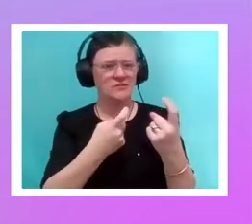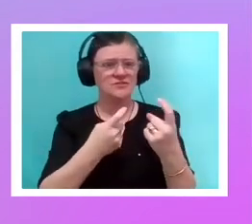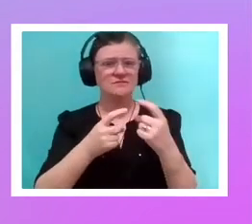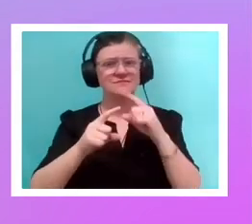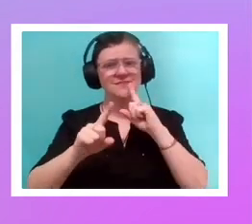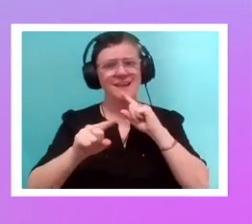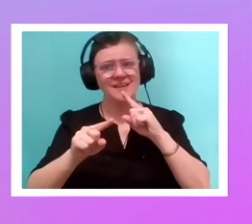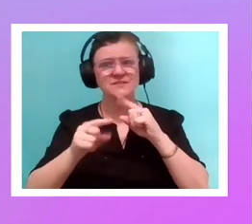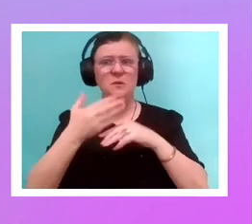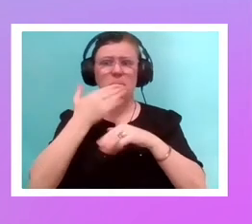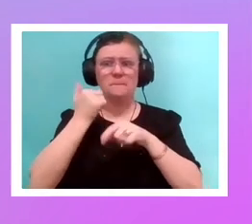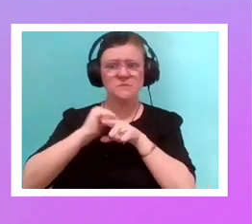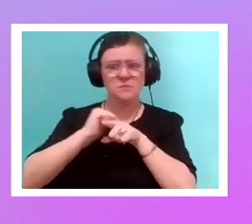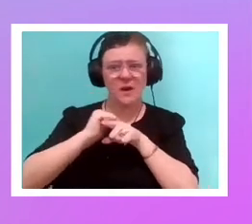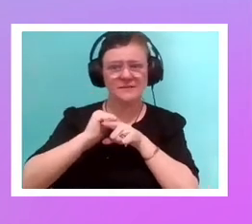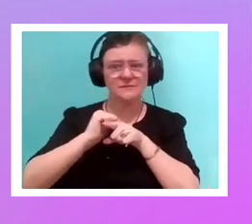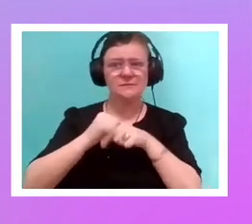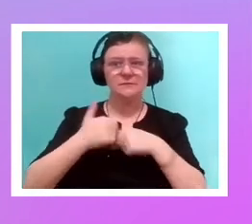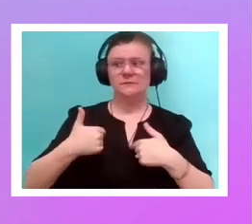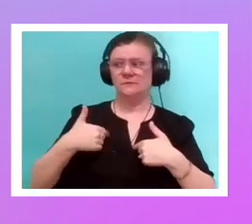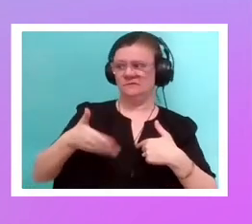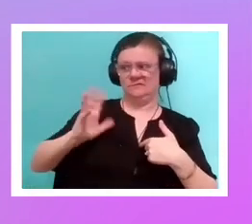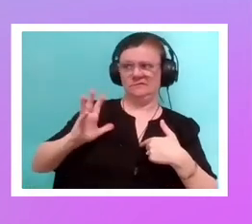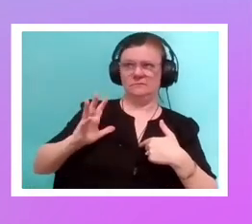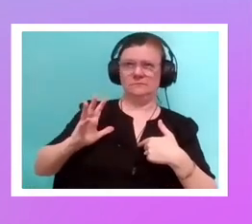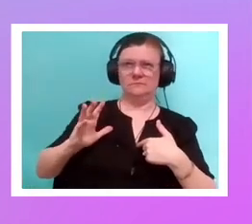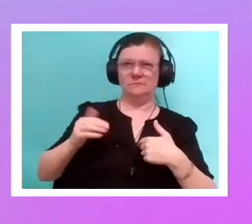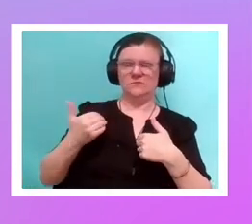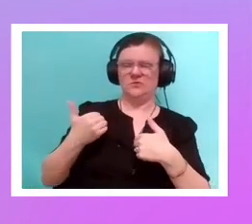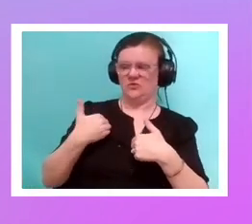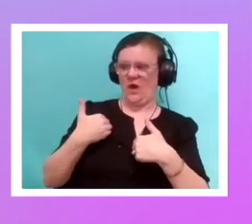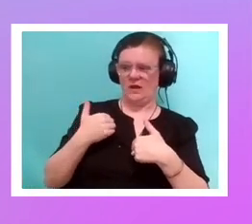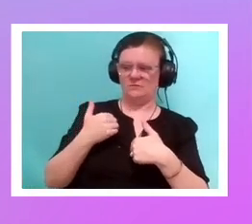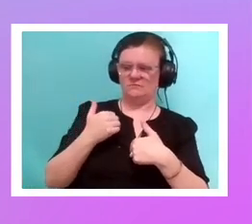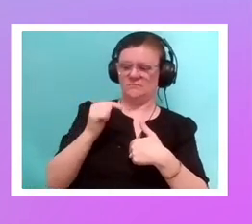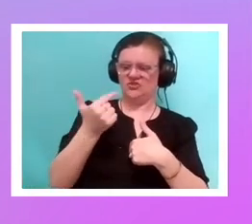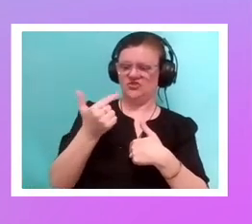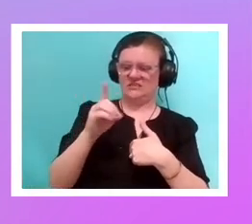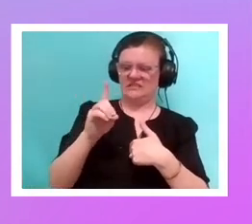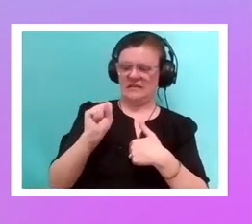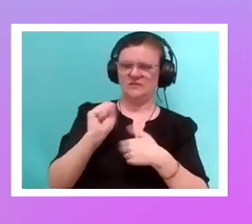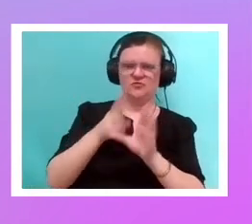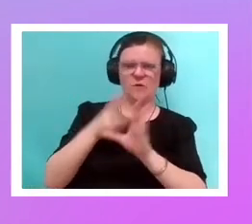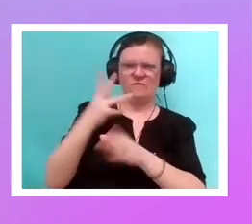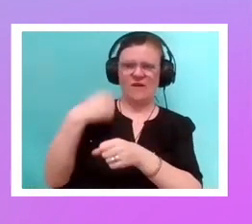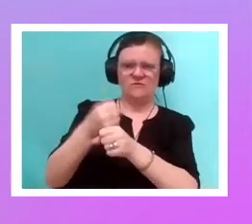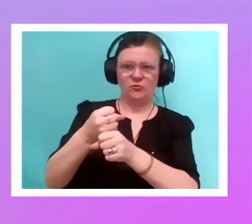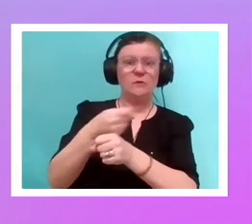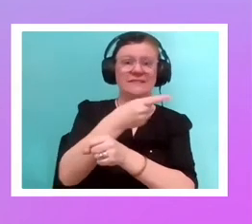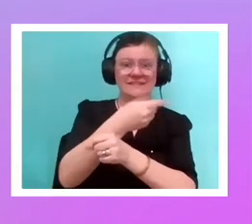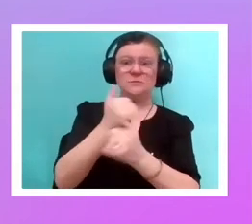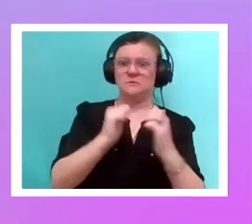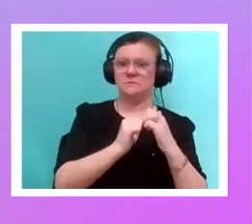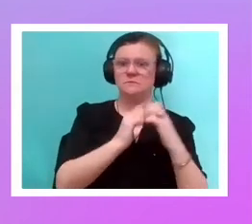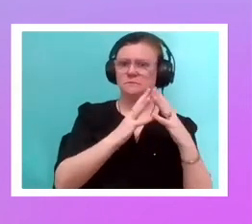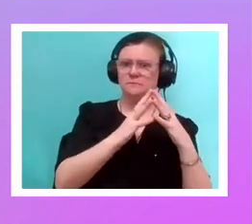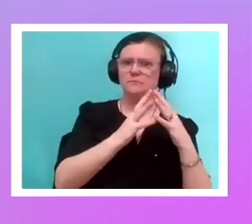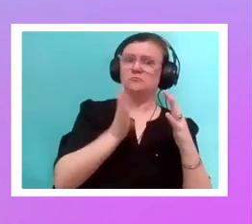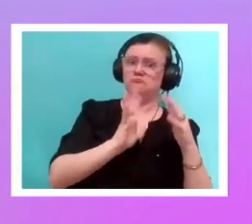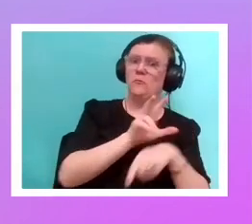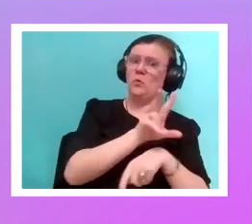actually started before I joined GDS, which was just under 5 years ago. And when I joined, it was around 200 to 300